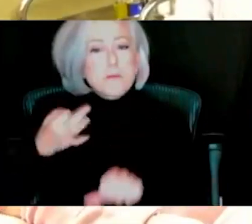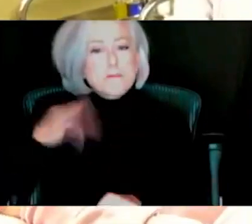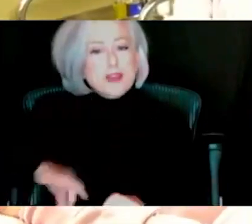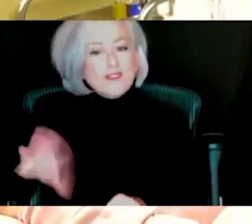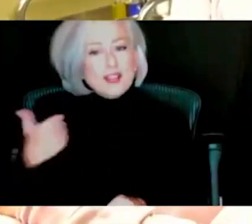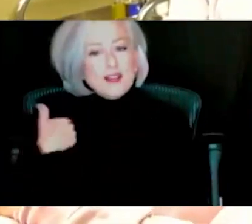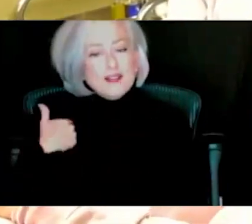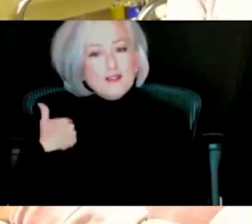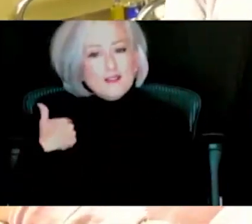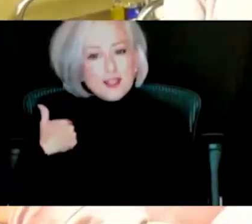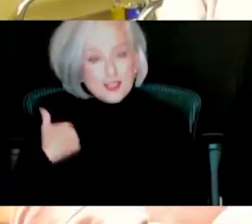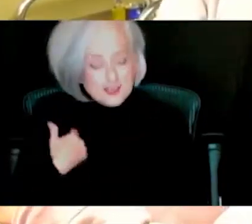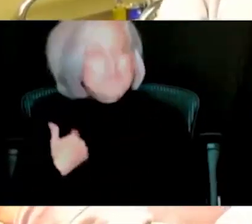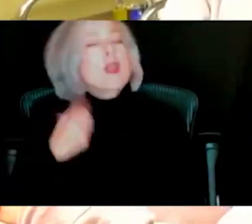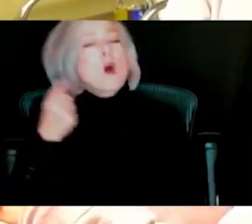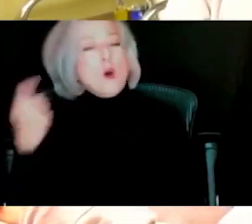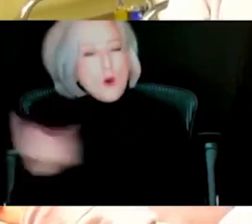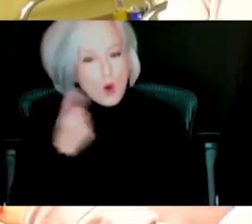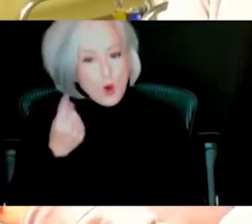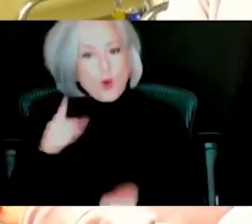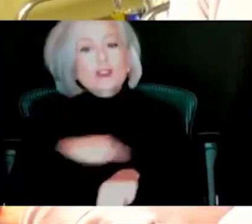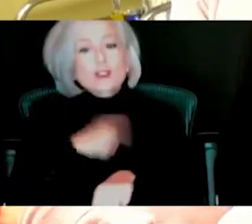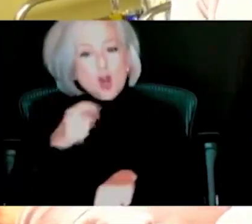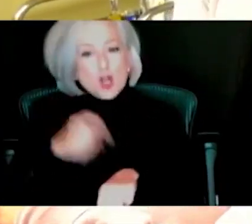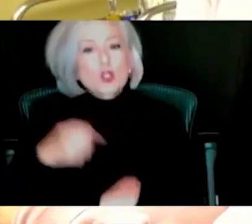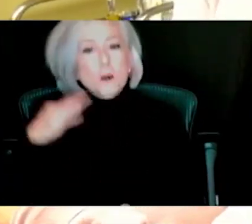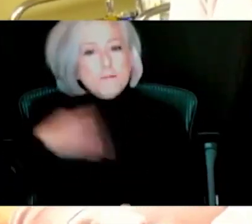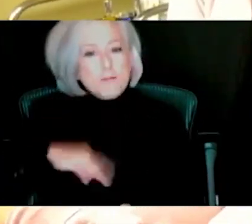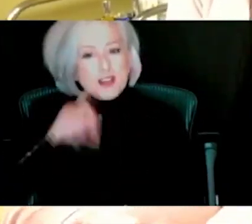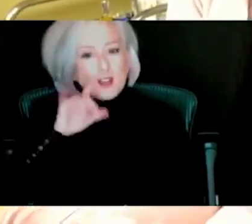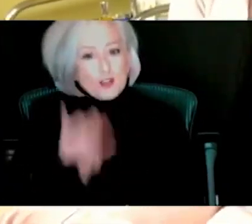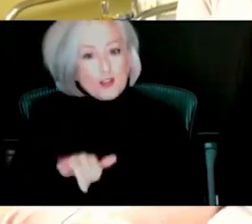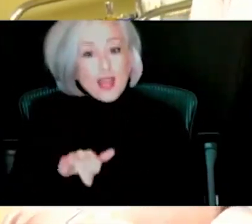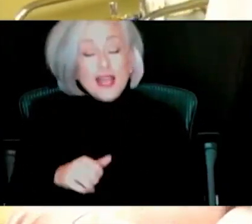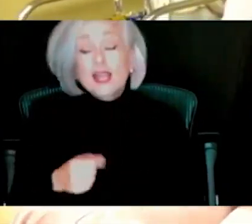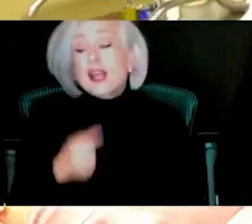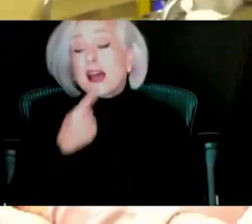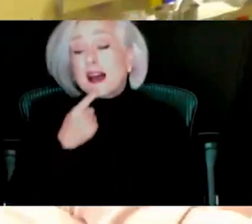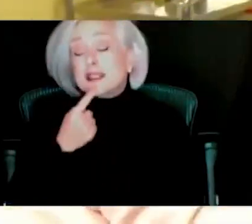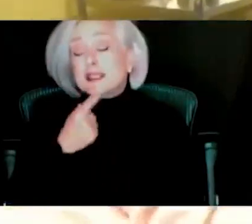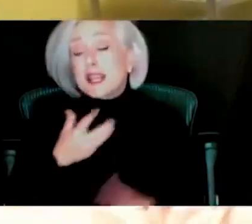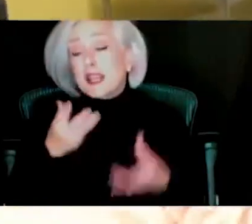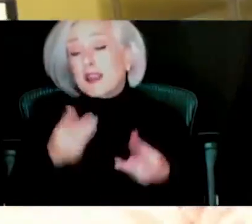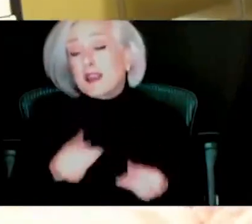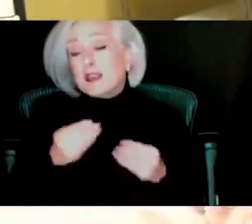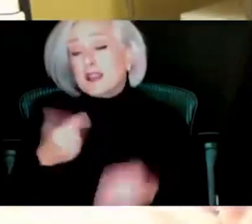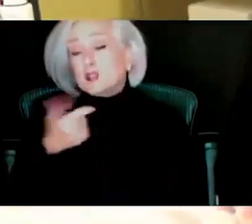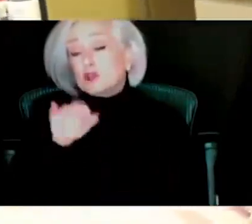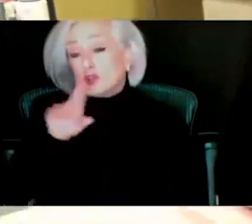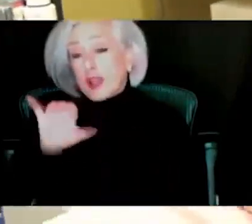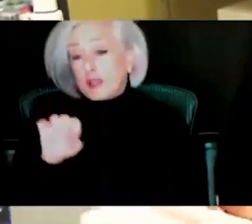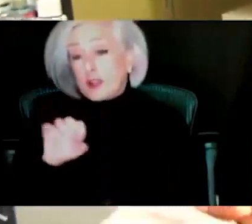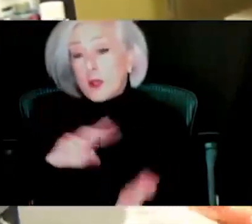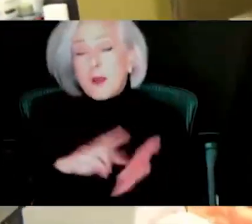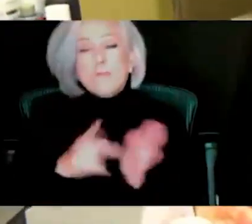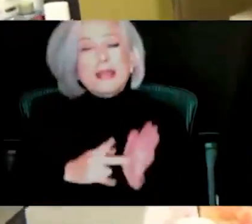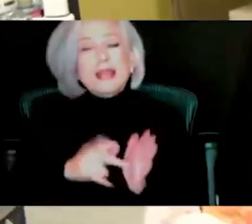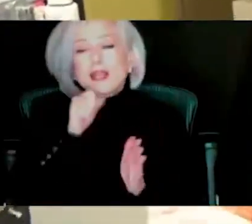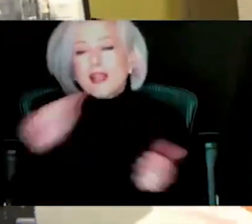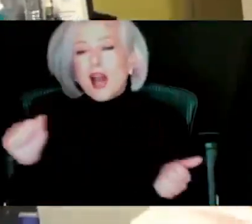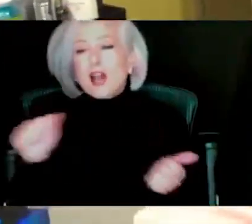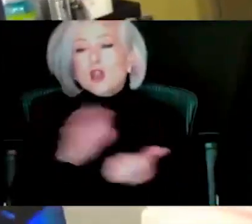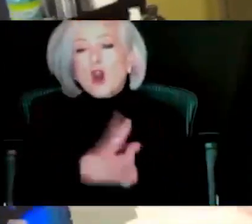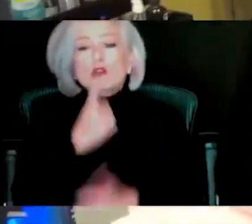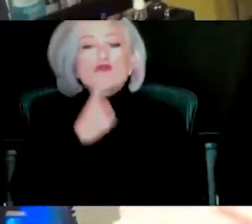There's always a long-term benefit for something like this. I say gentle because it doesn't cause redness and irritation and inflammation, unlike